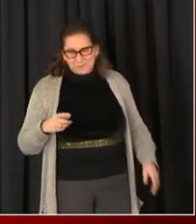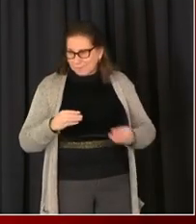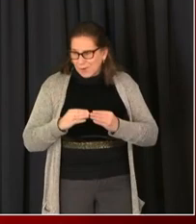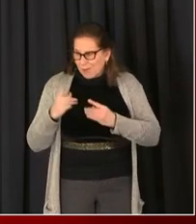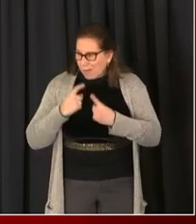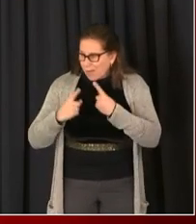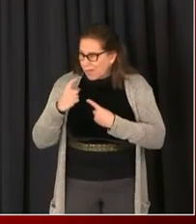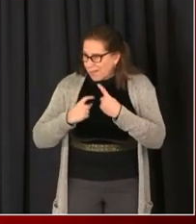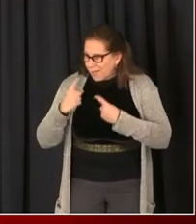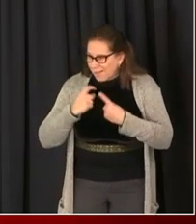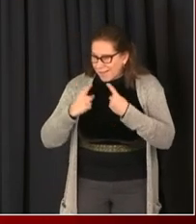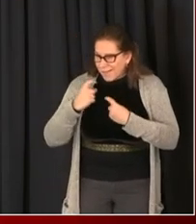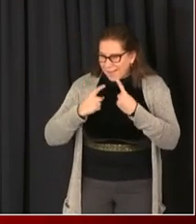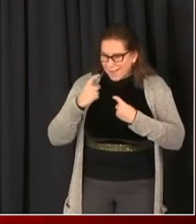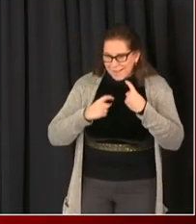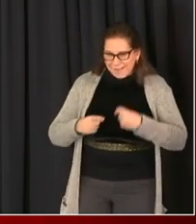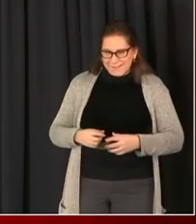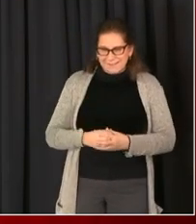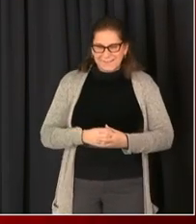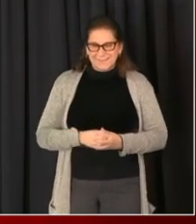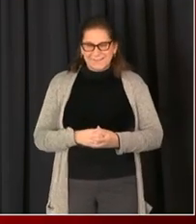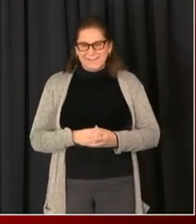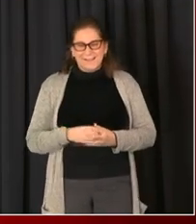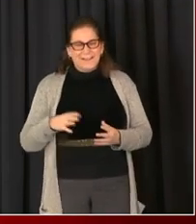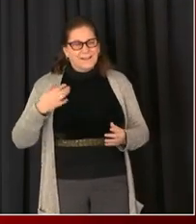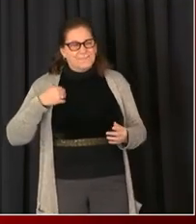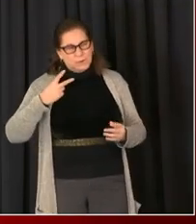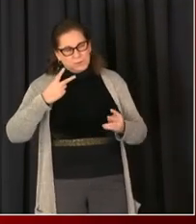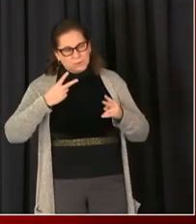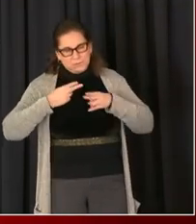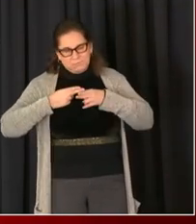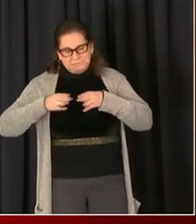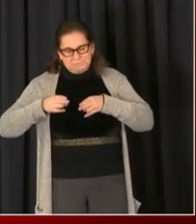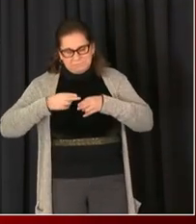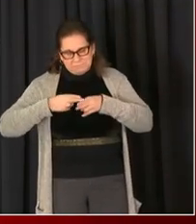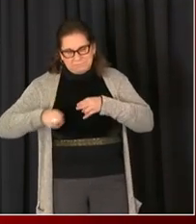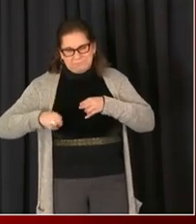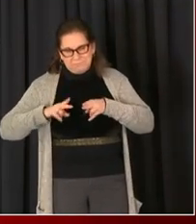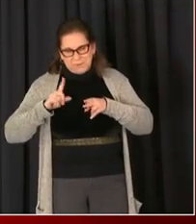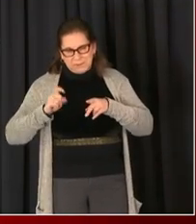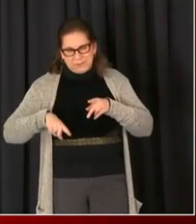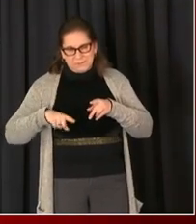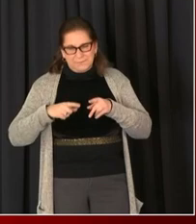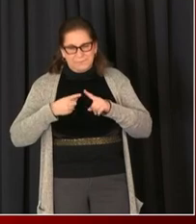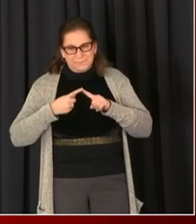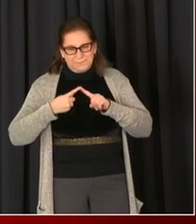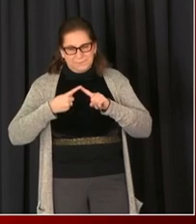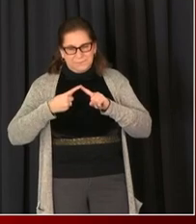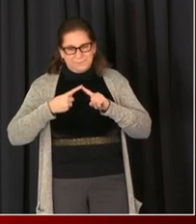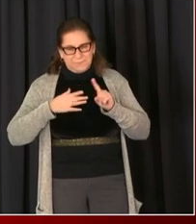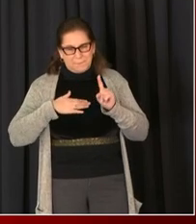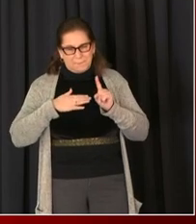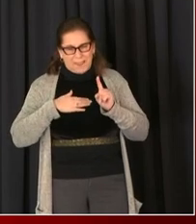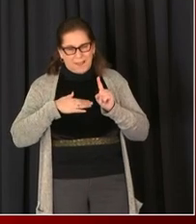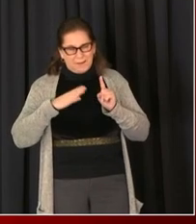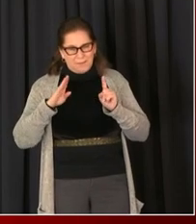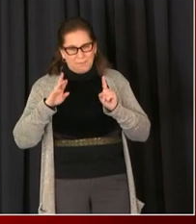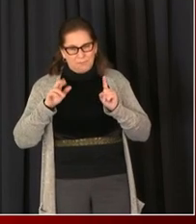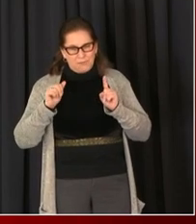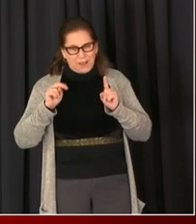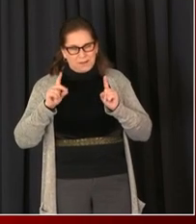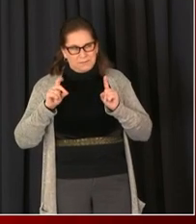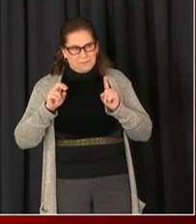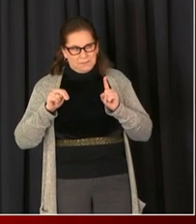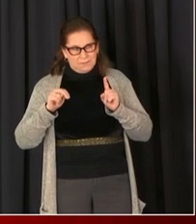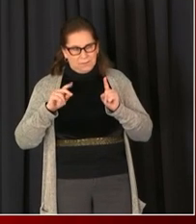Two quick questions, Mayor, and these are my Brandon questions. My first question is, Brandon